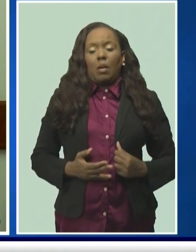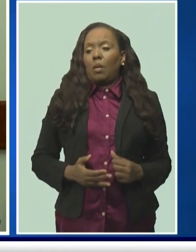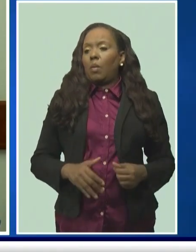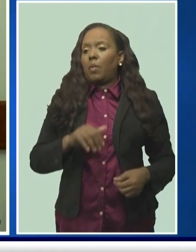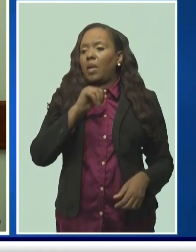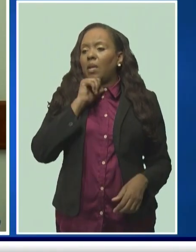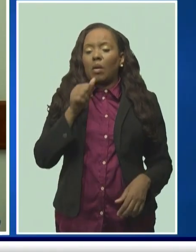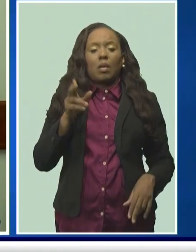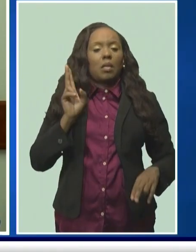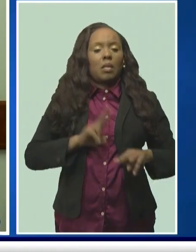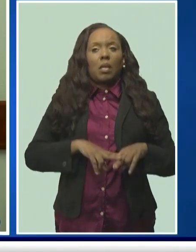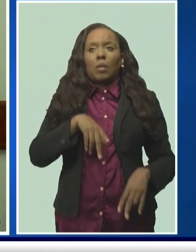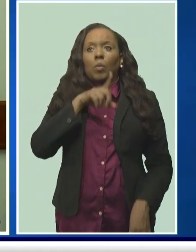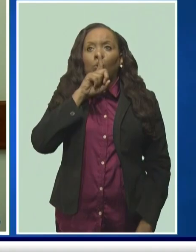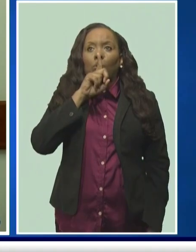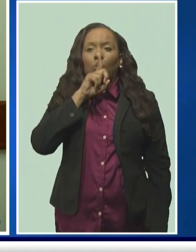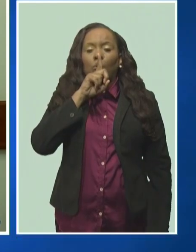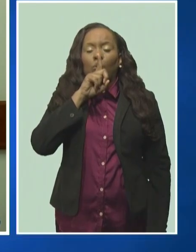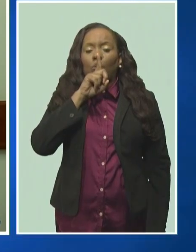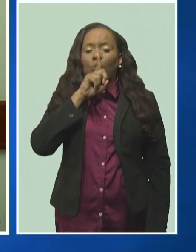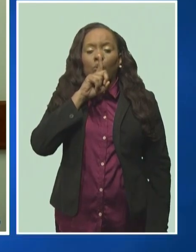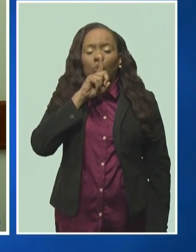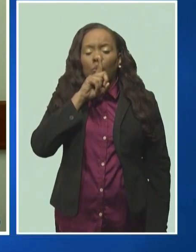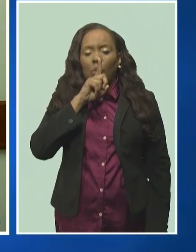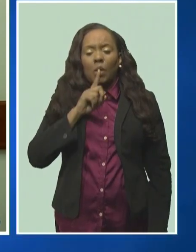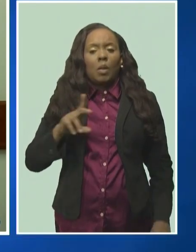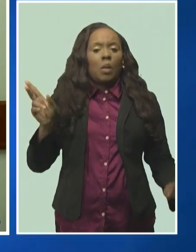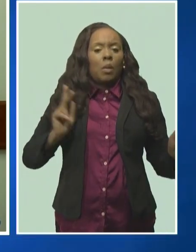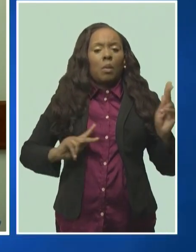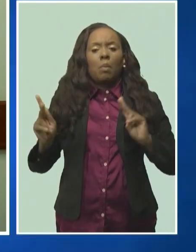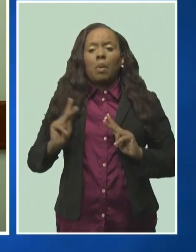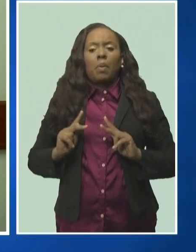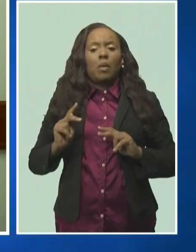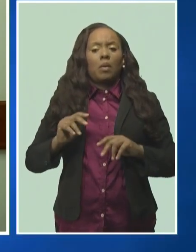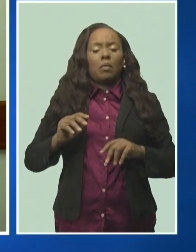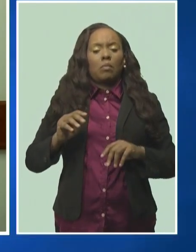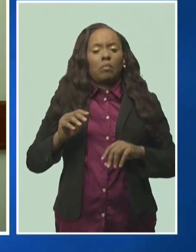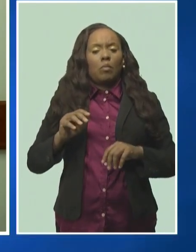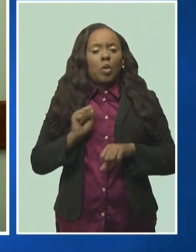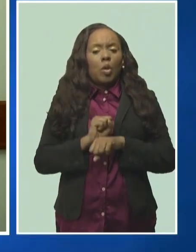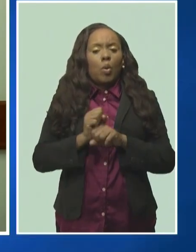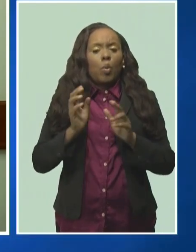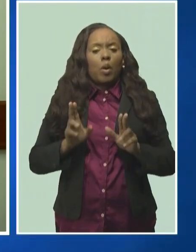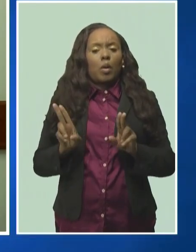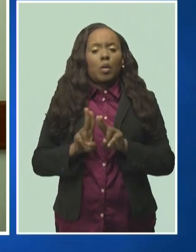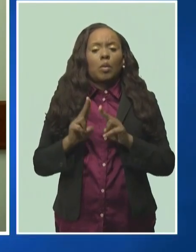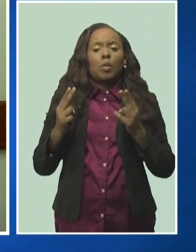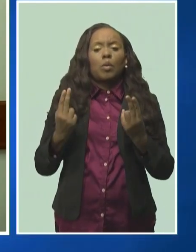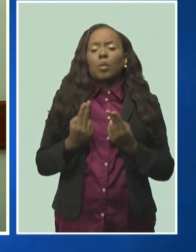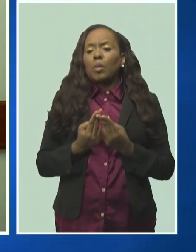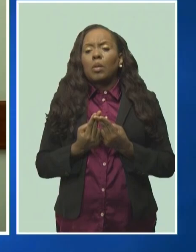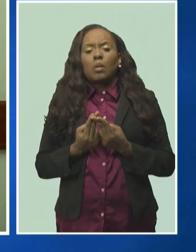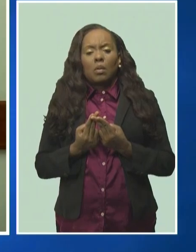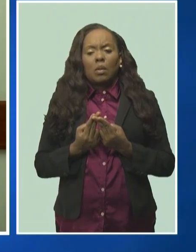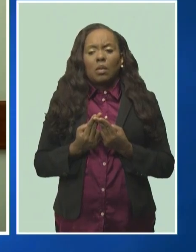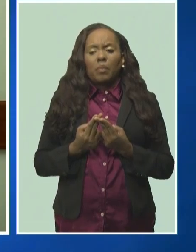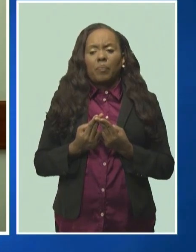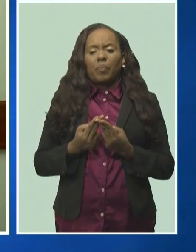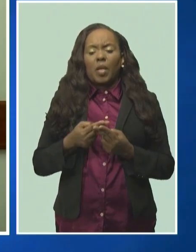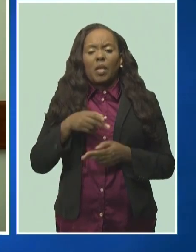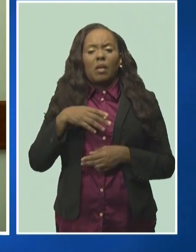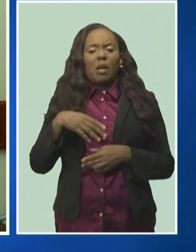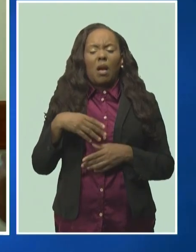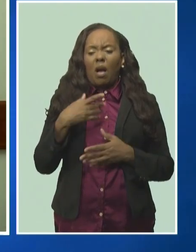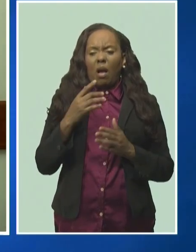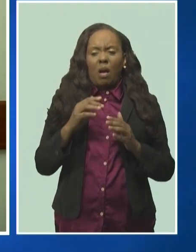and bemused as reels featuring irresponsible content, fallacious logic, and even household pets bring our industry and the